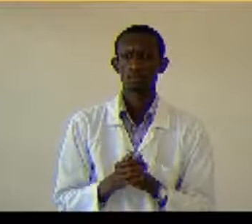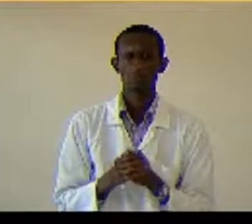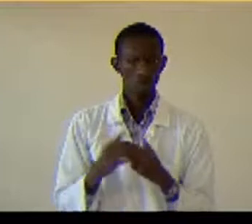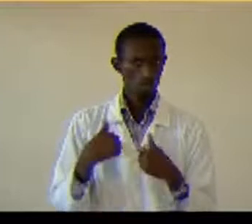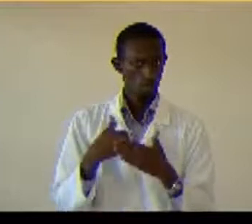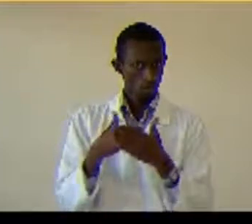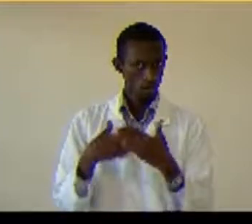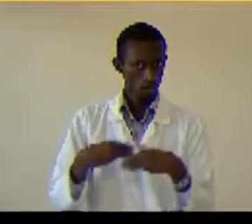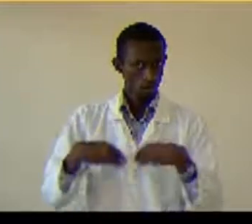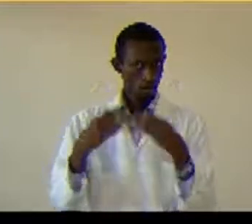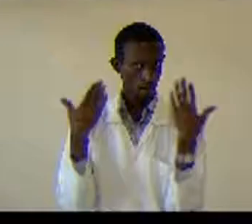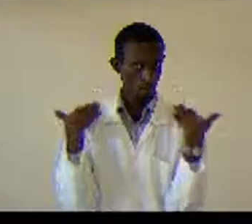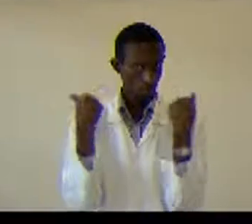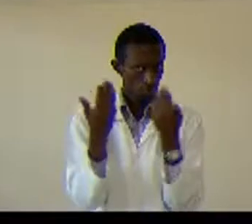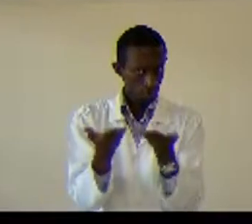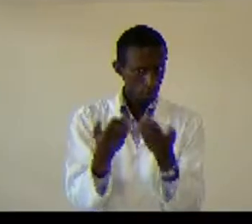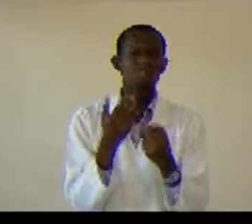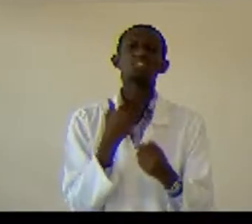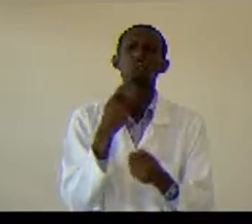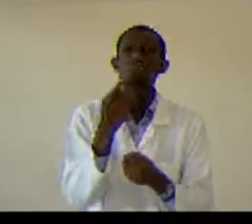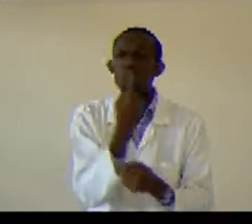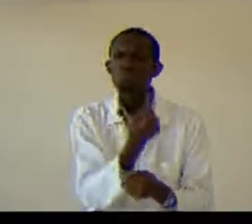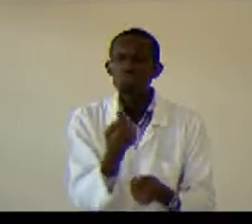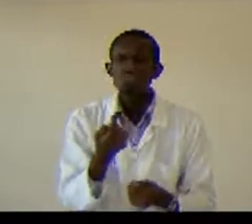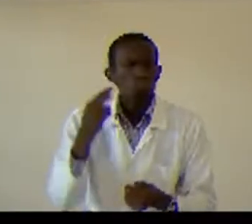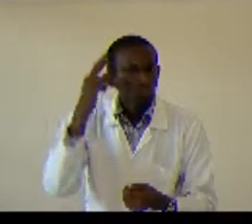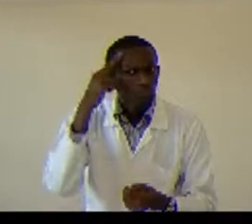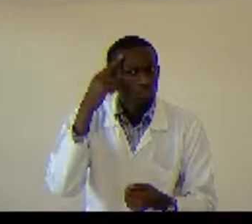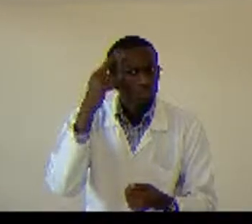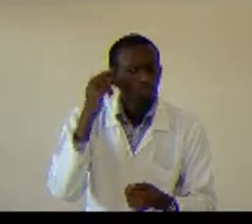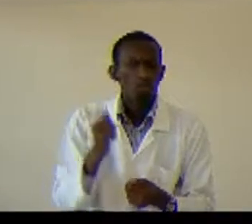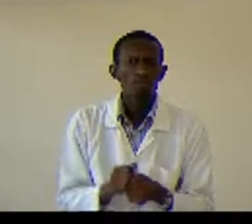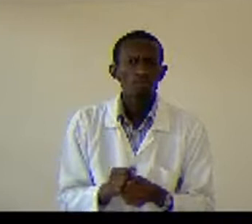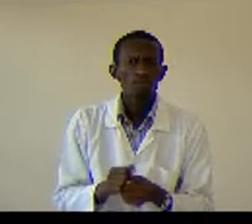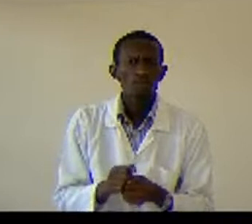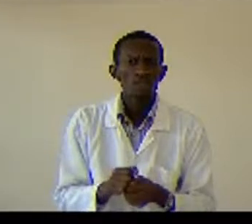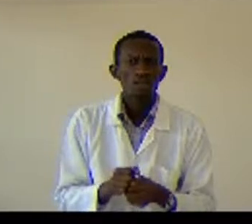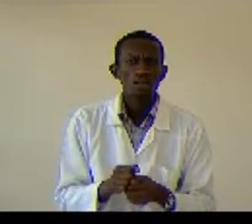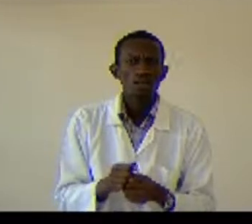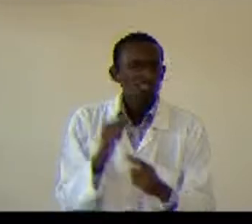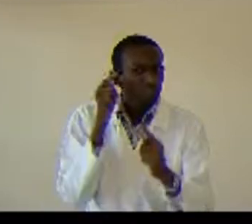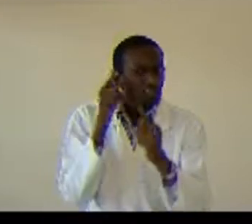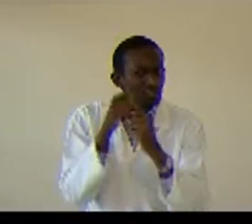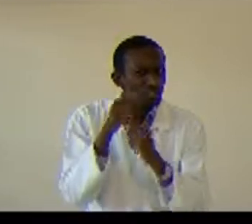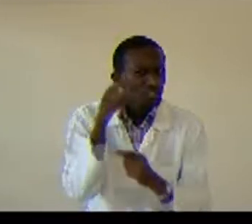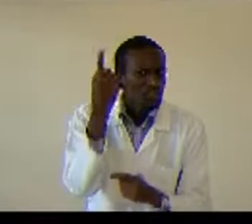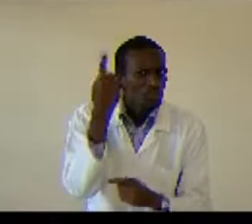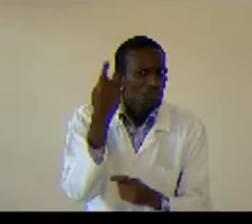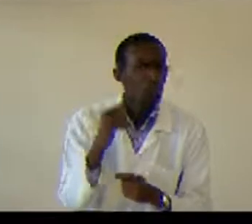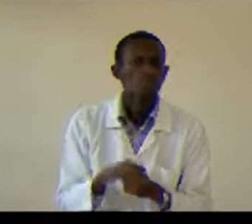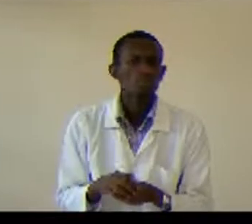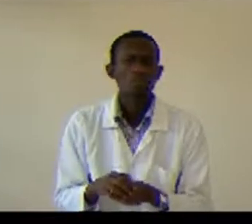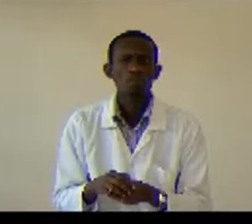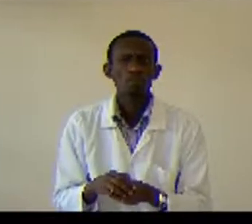I want every one of you to remember the main objectives of this lesson. What did we